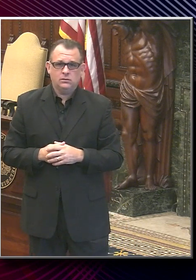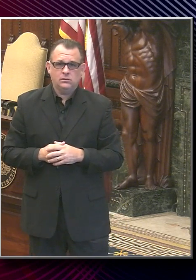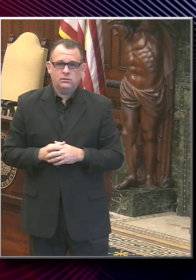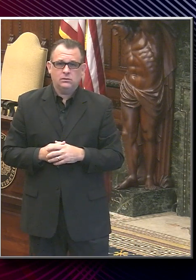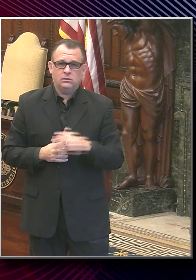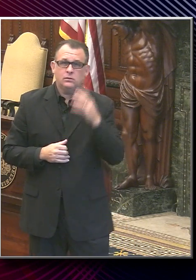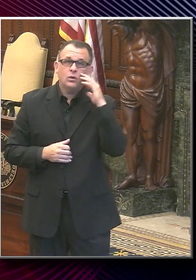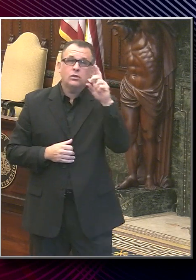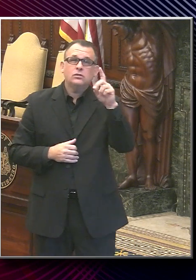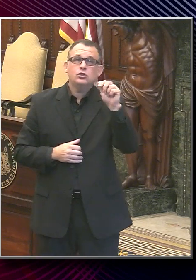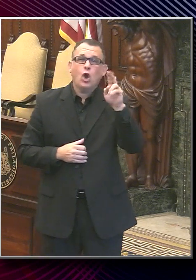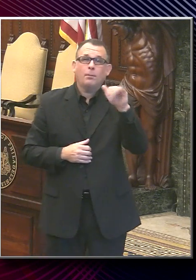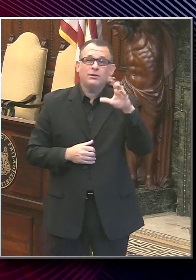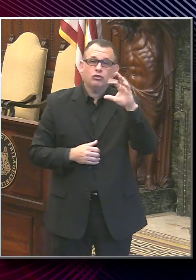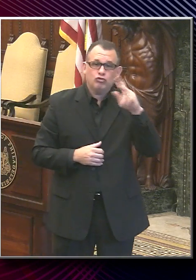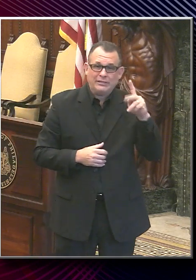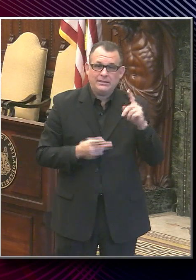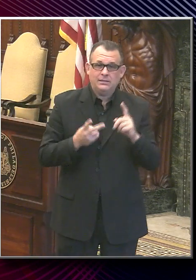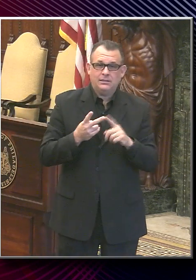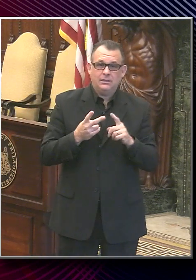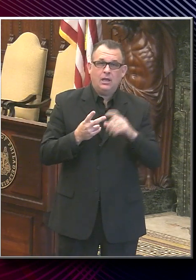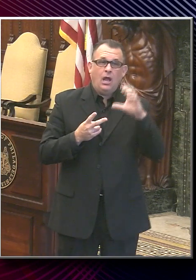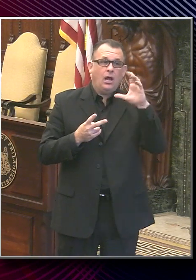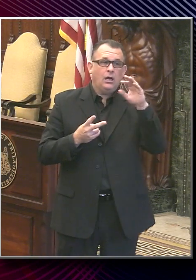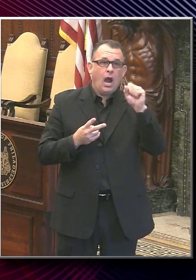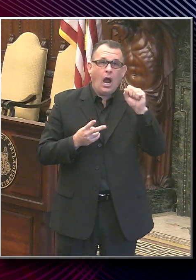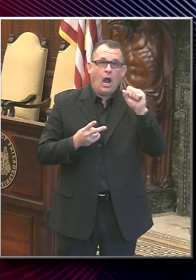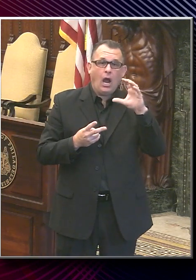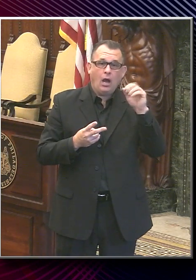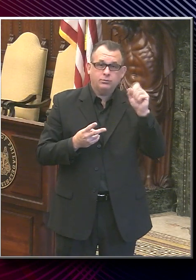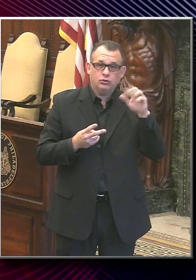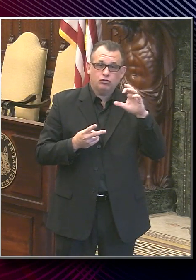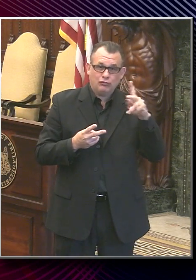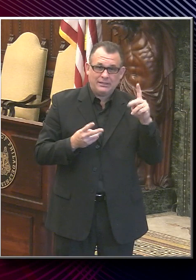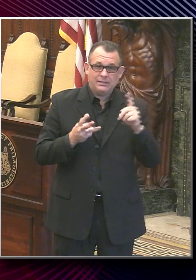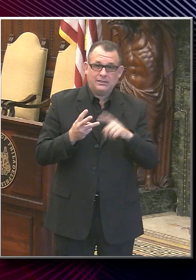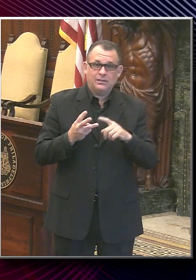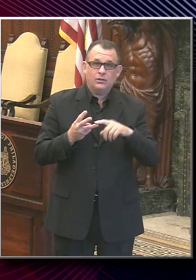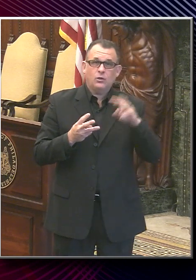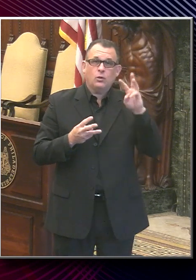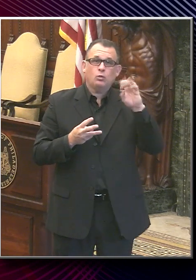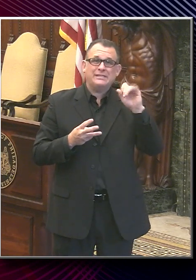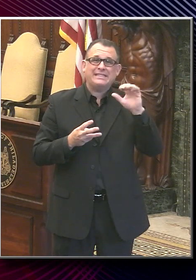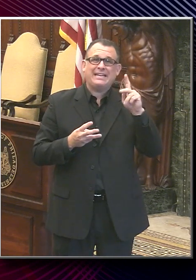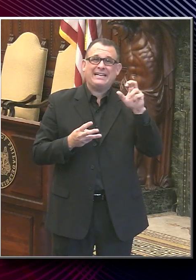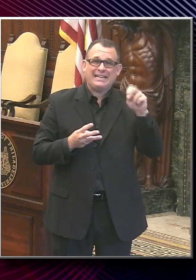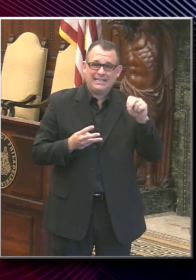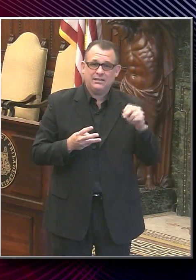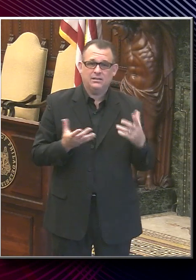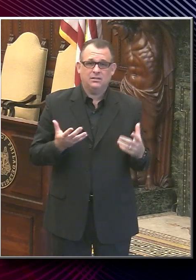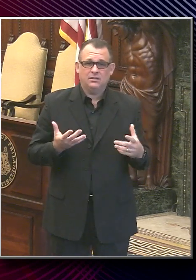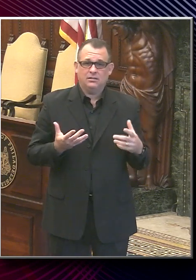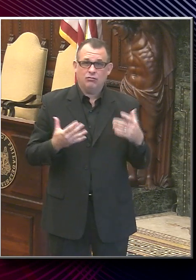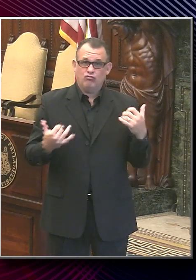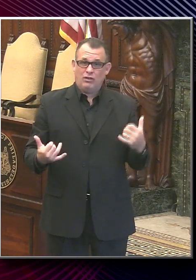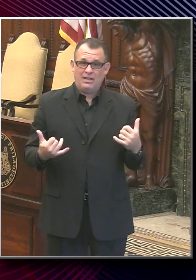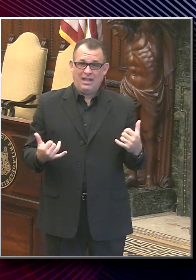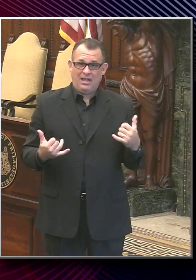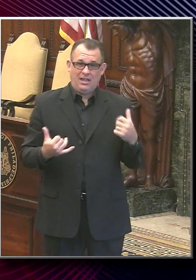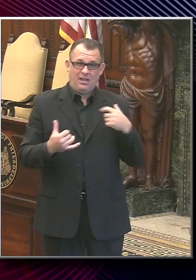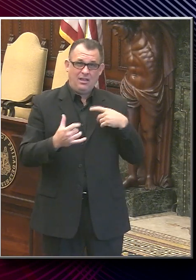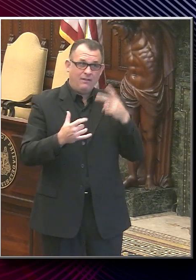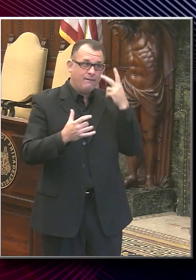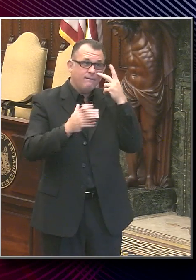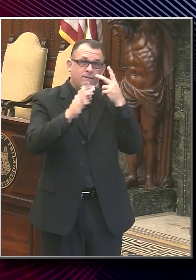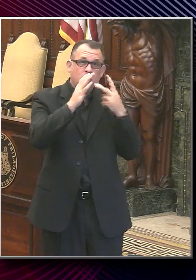is completely flooded. The Wissahickon is out of its banks. And again, just right now, the Weather Service updated their forecast about the Schuylkill.